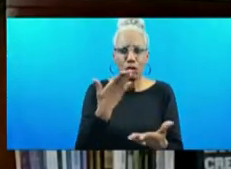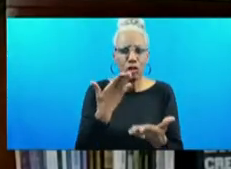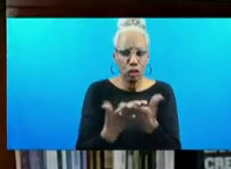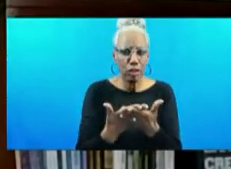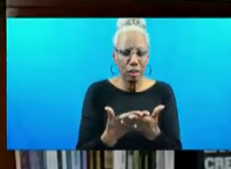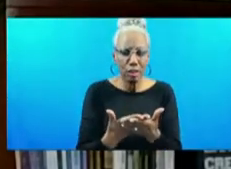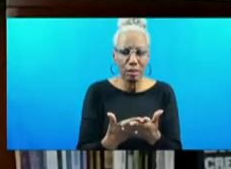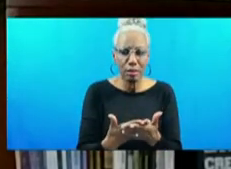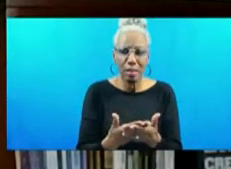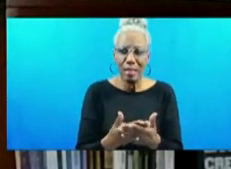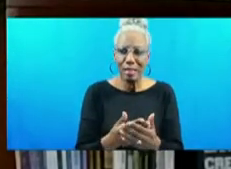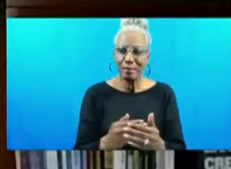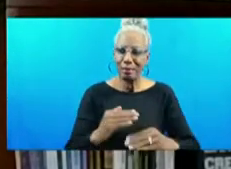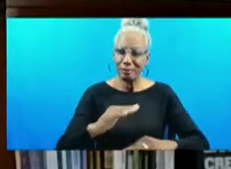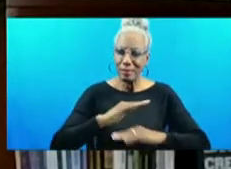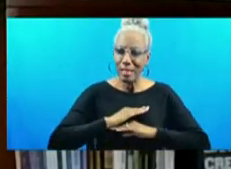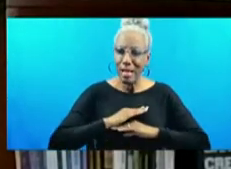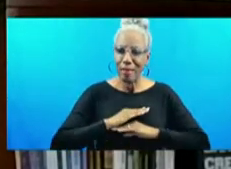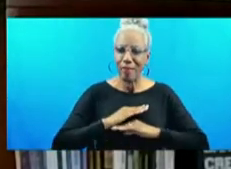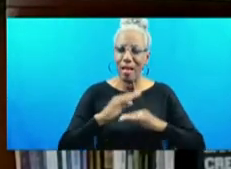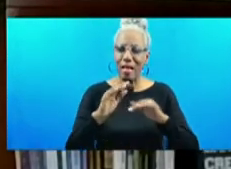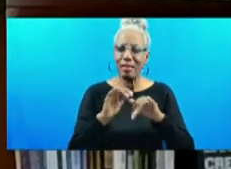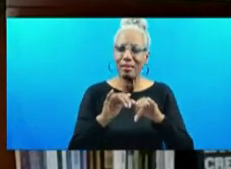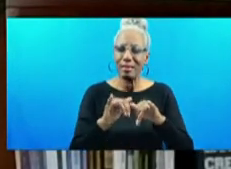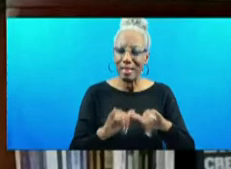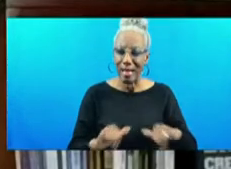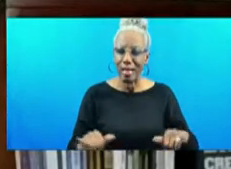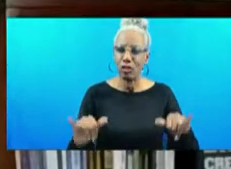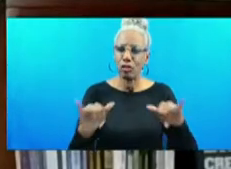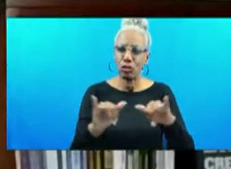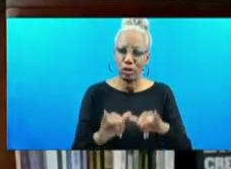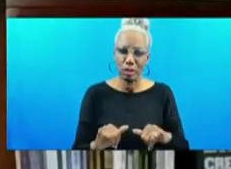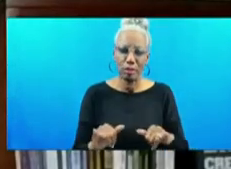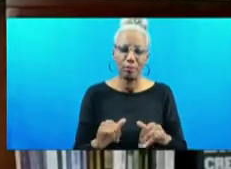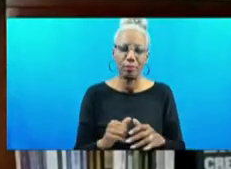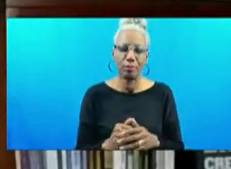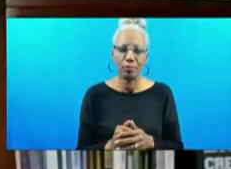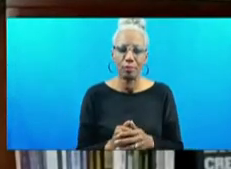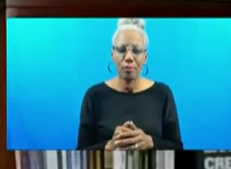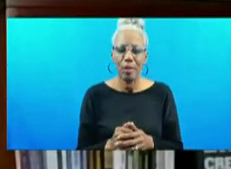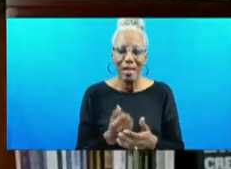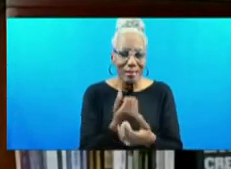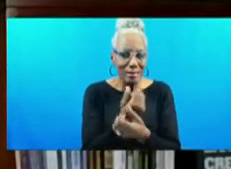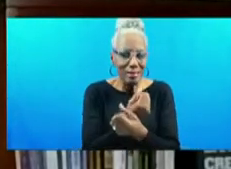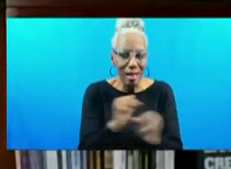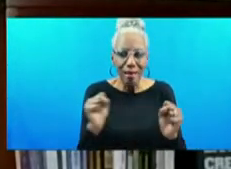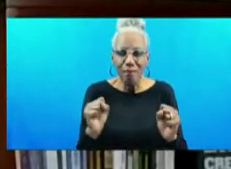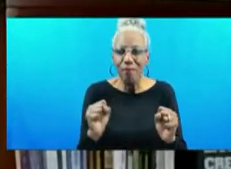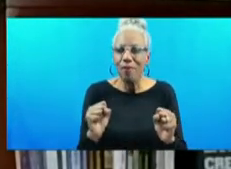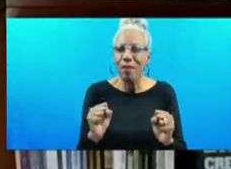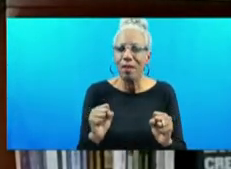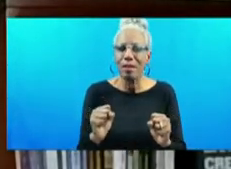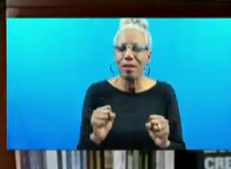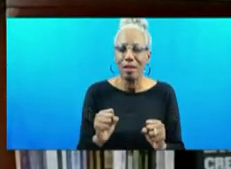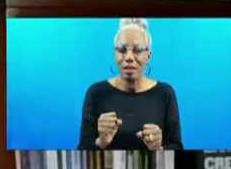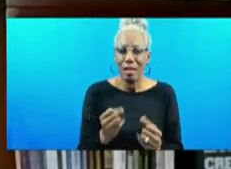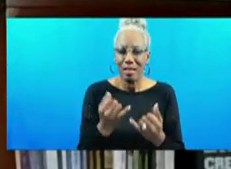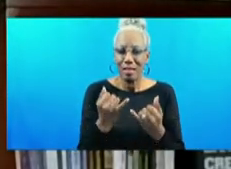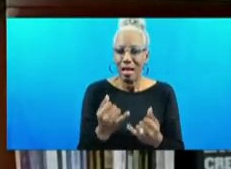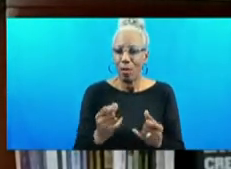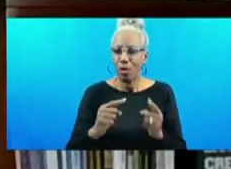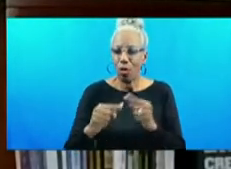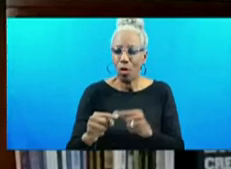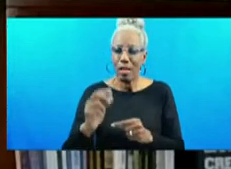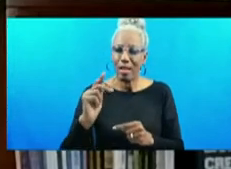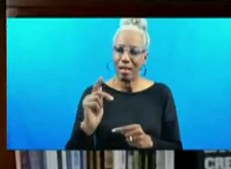through inspection and are the safe masks for our students. And that's why we actually ordered the KN95 masks. So we have